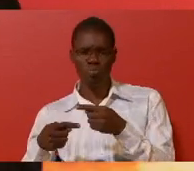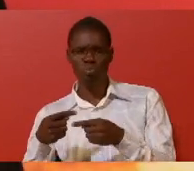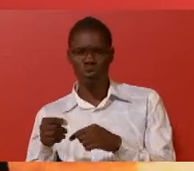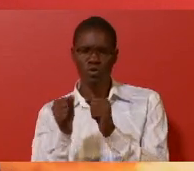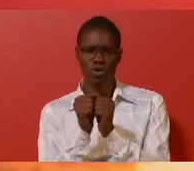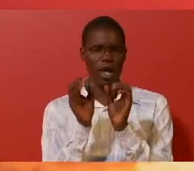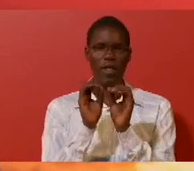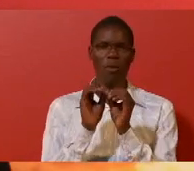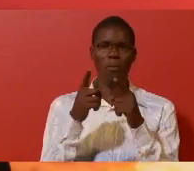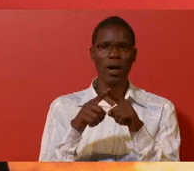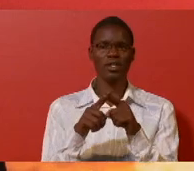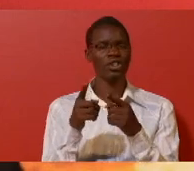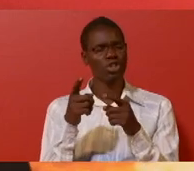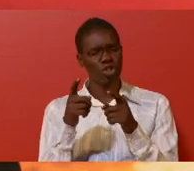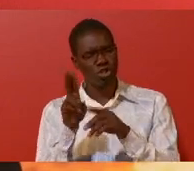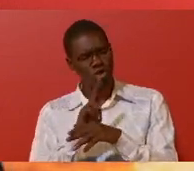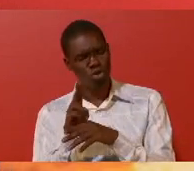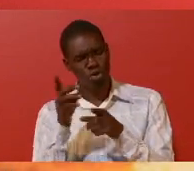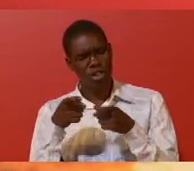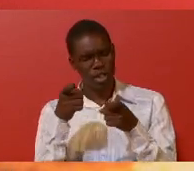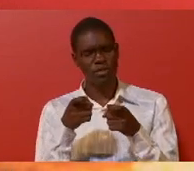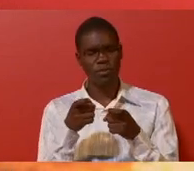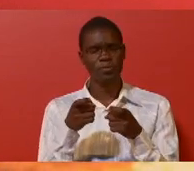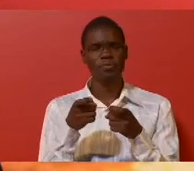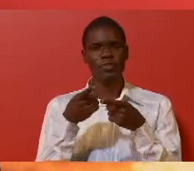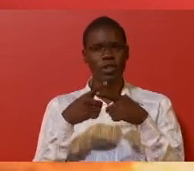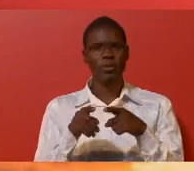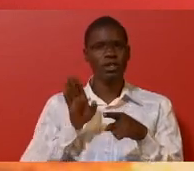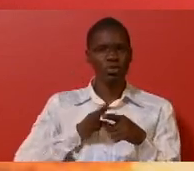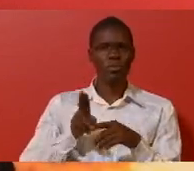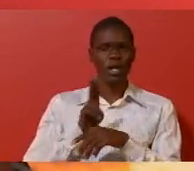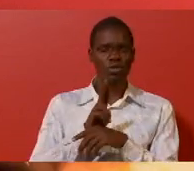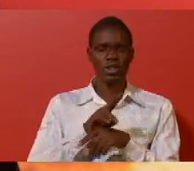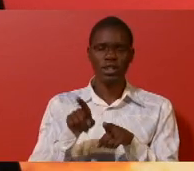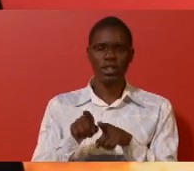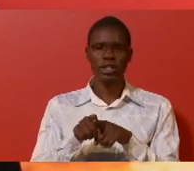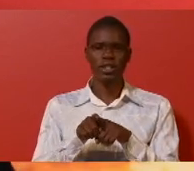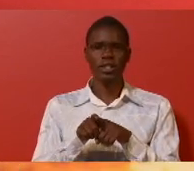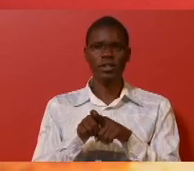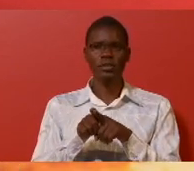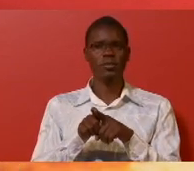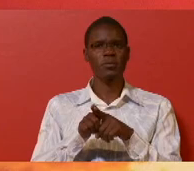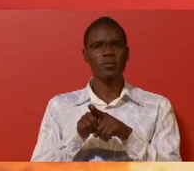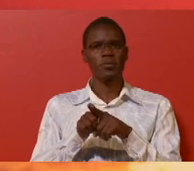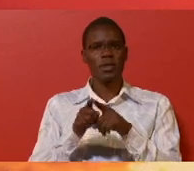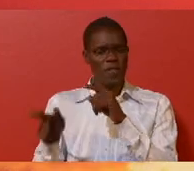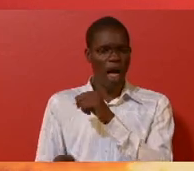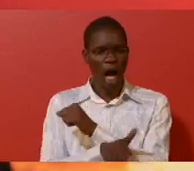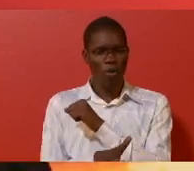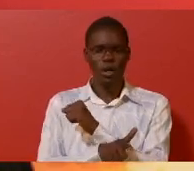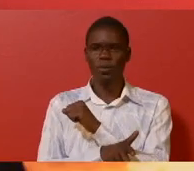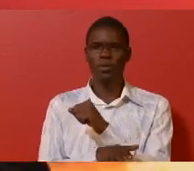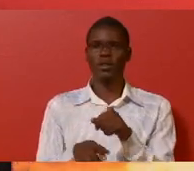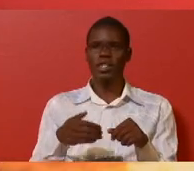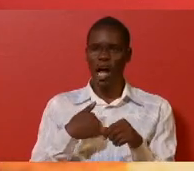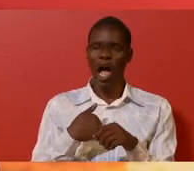has given as a weapon. Usually it's women who use it as a weapon, you know, because men have the upper hand so many times. You know, they're